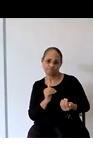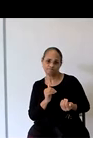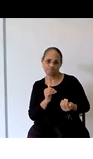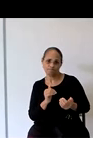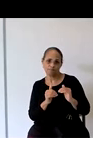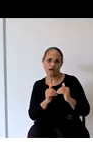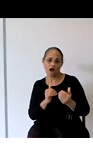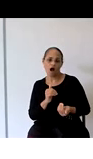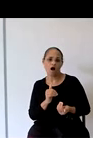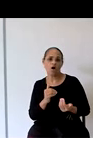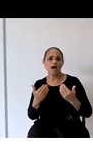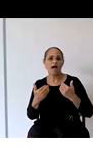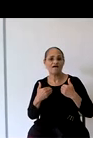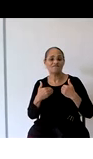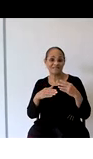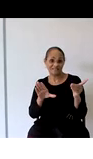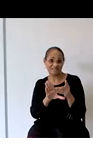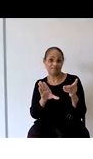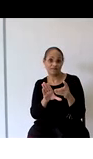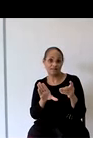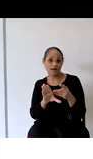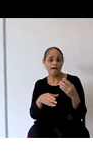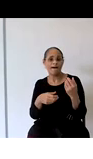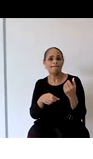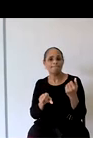How just having a disability makes you